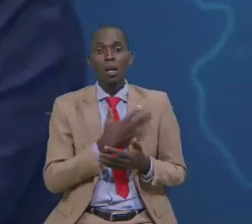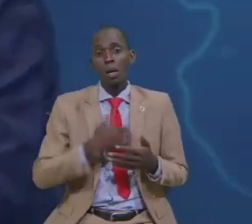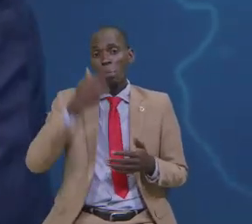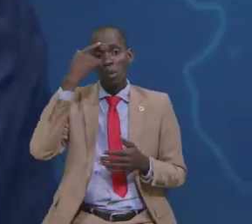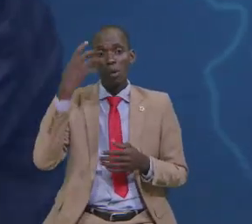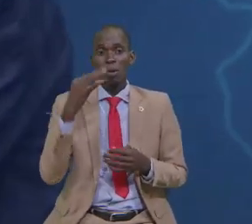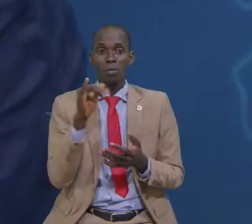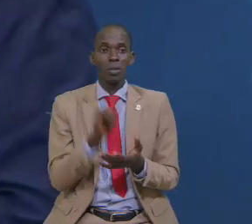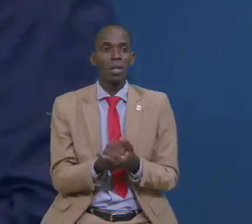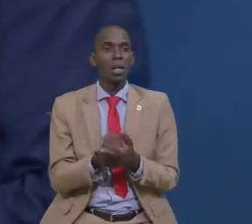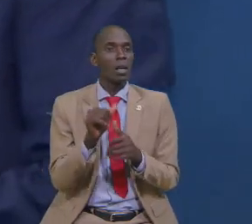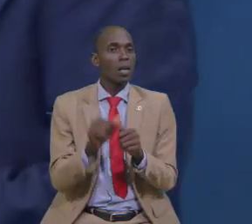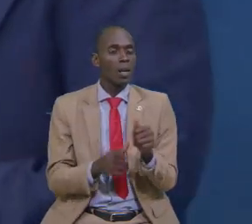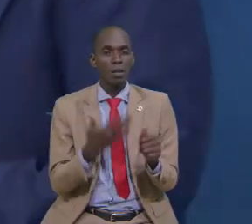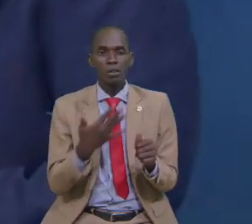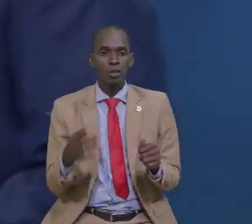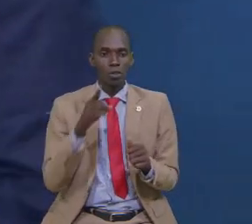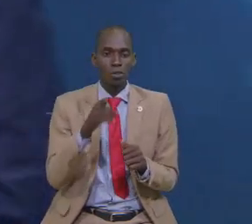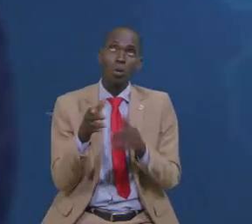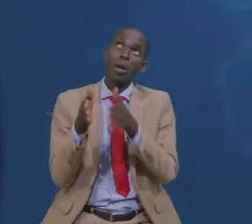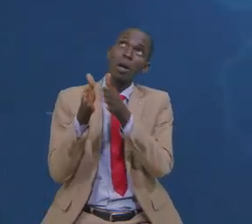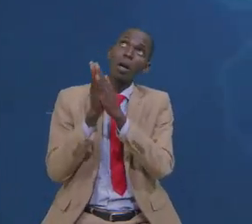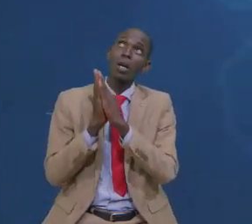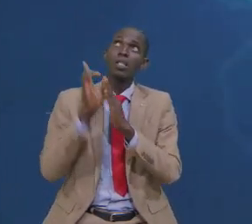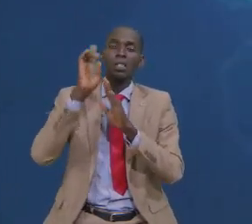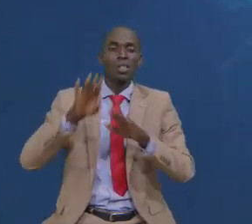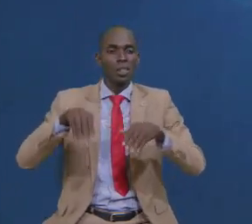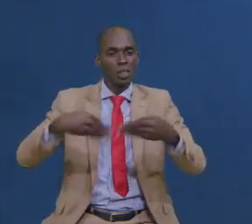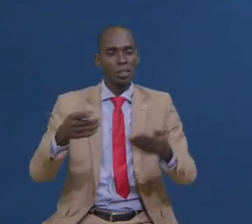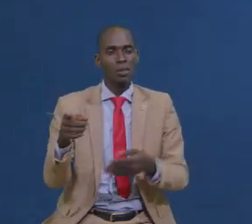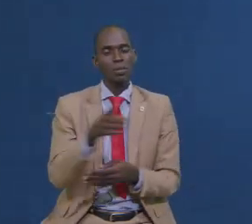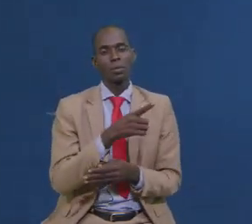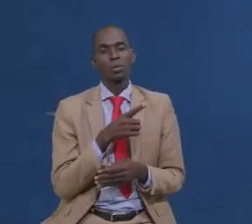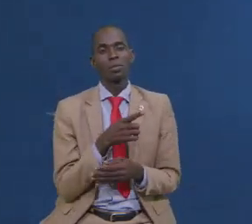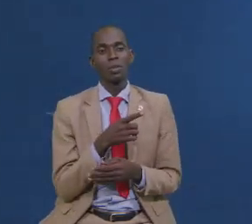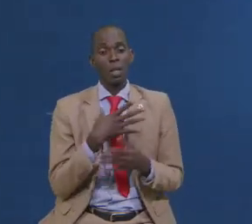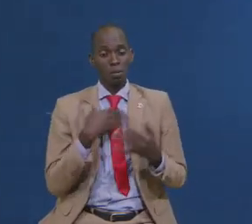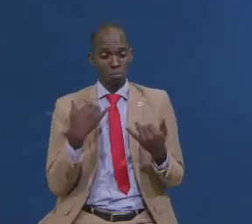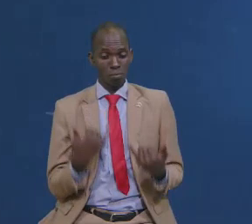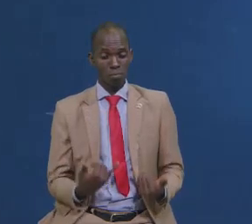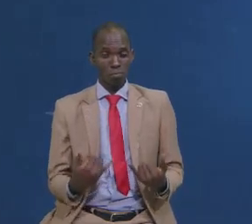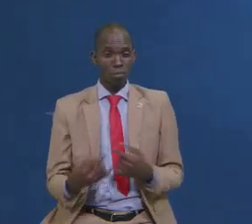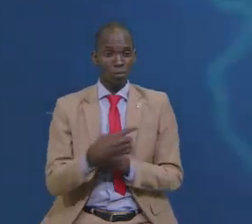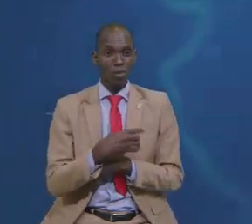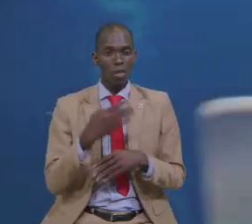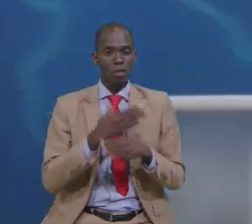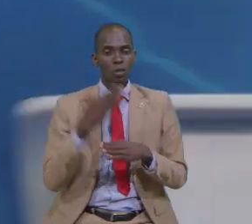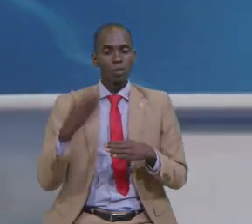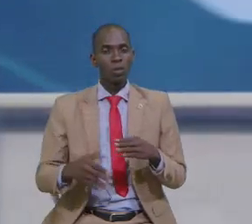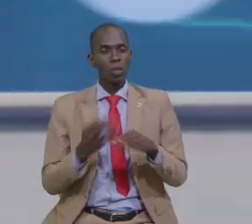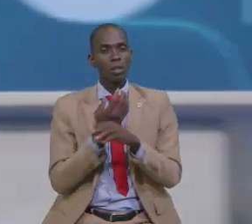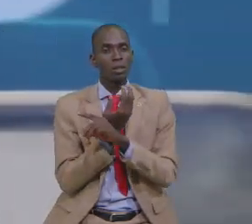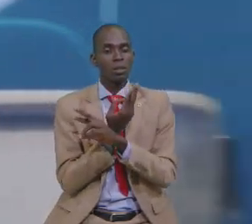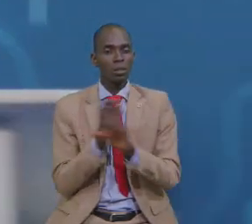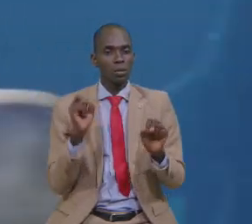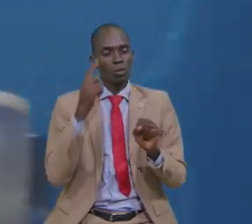that everything you ask it grants you and today total Redemption for everyone